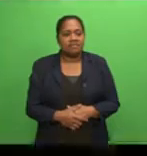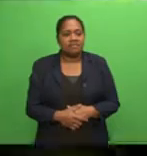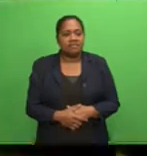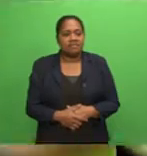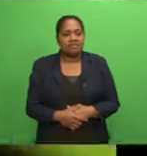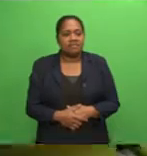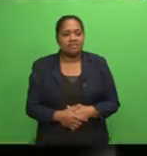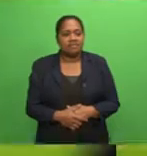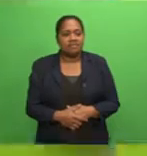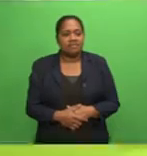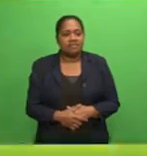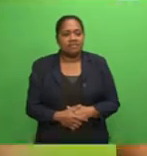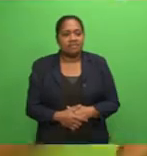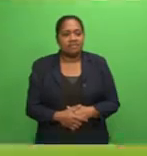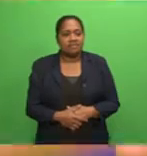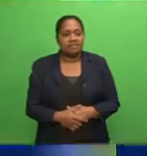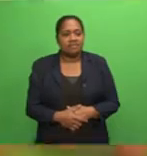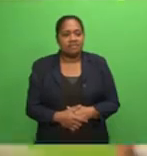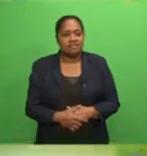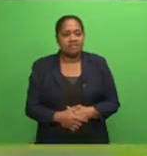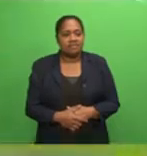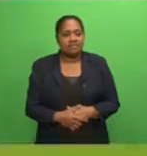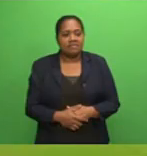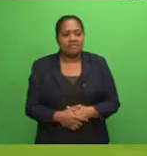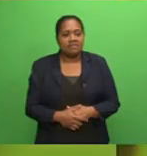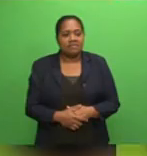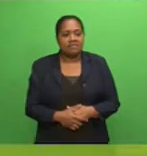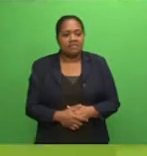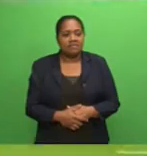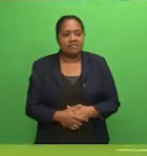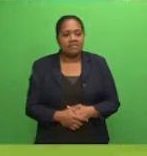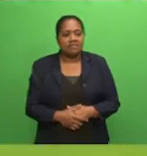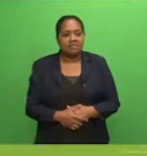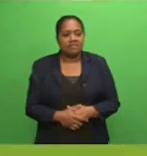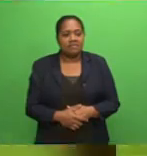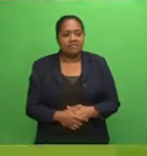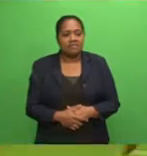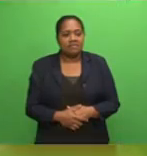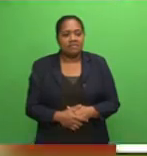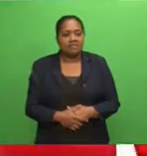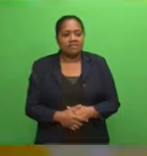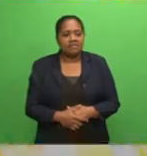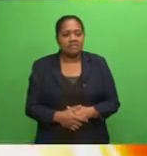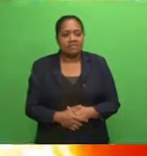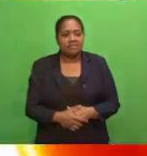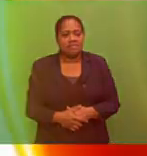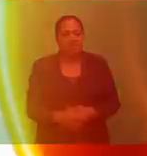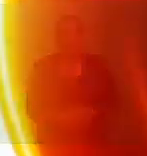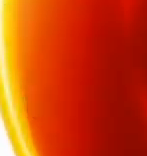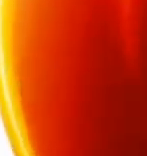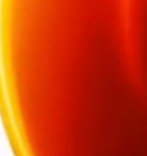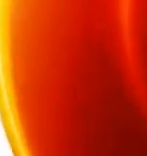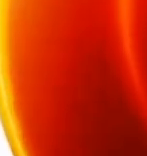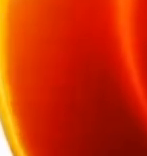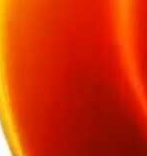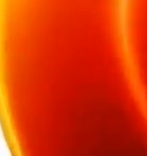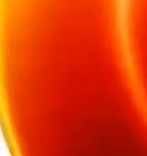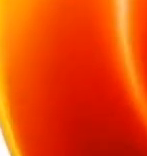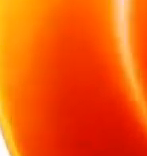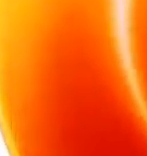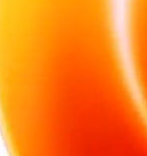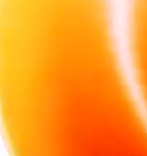do. Goes off the last defender. You know what? I'm out of here, says Jerry Tuwai. Jerry Tuwai is too much.